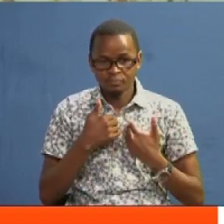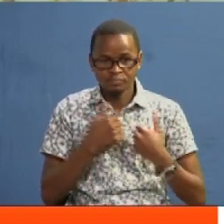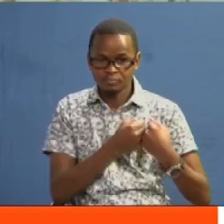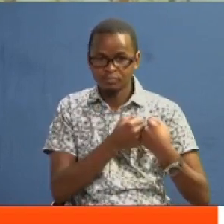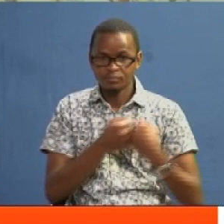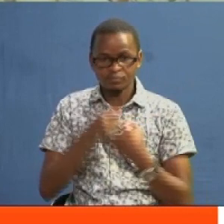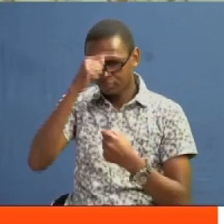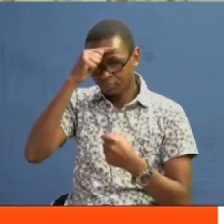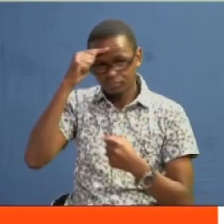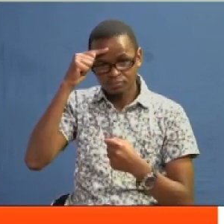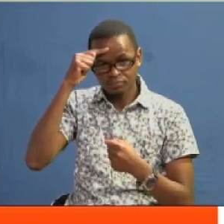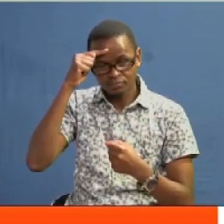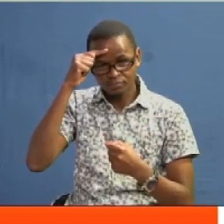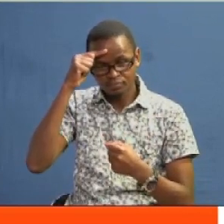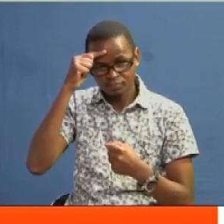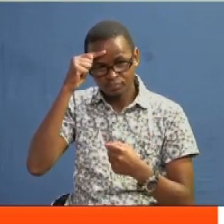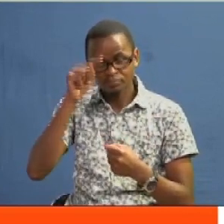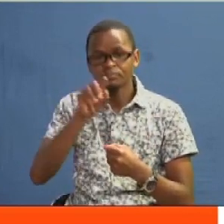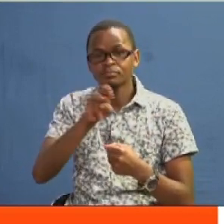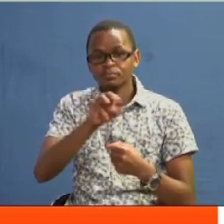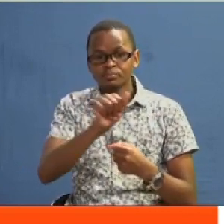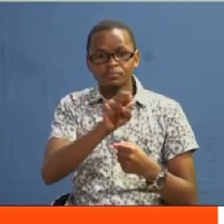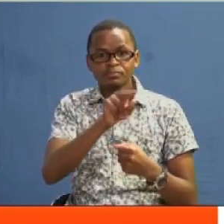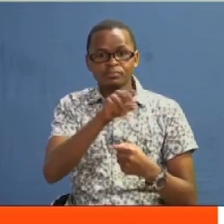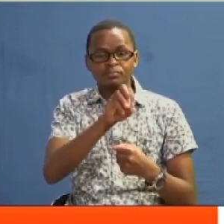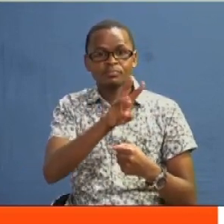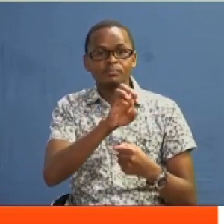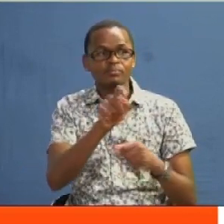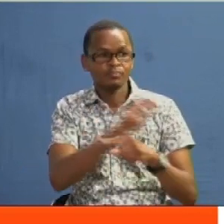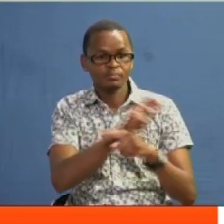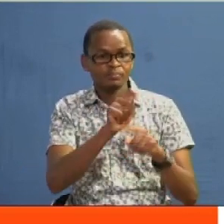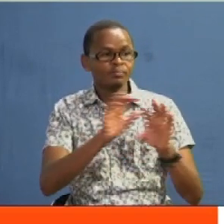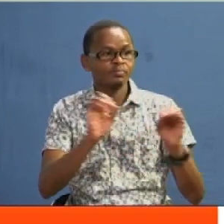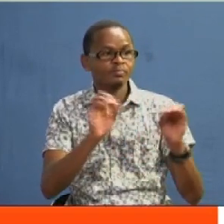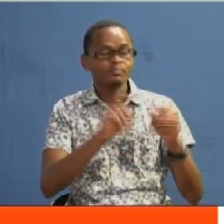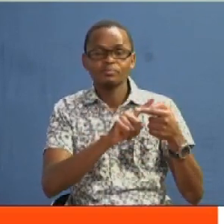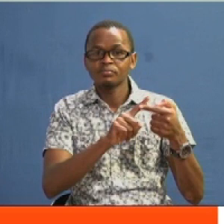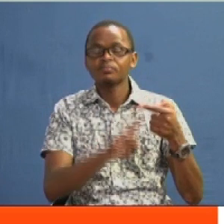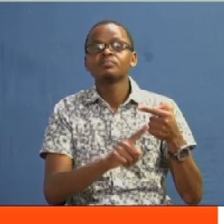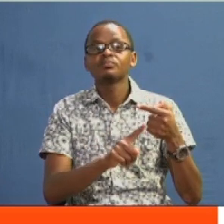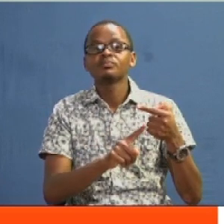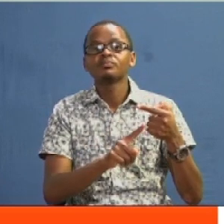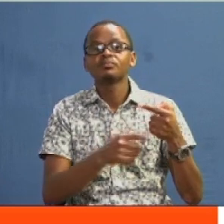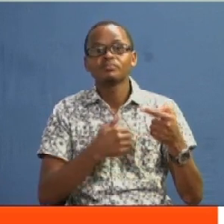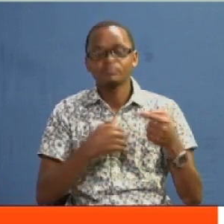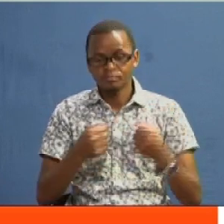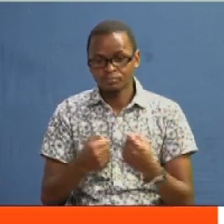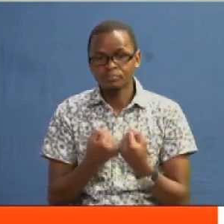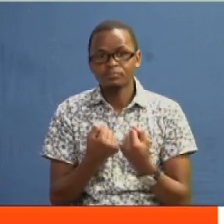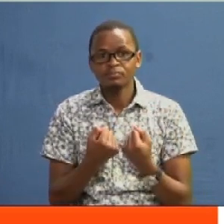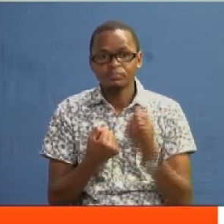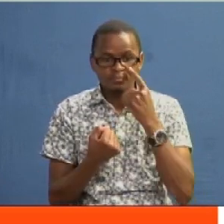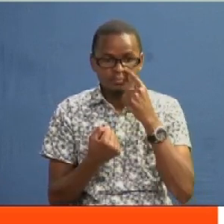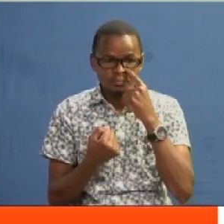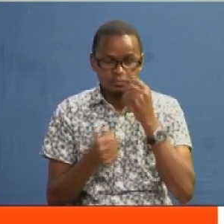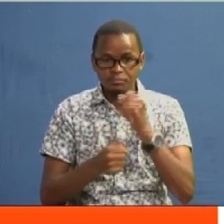challenges because the manpower was not well trained, but it has happened that